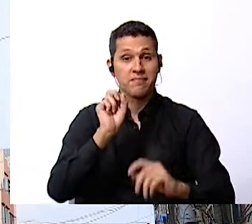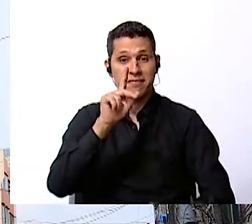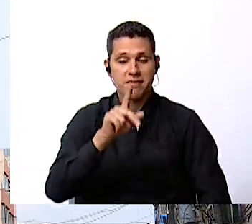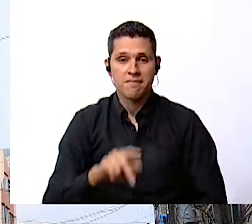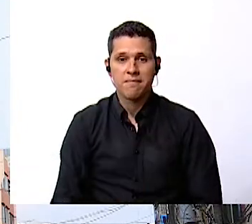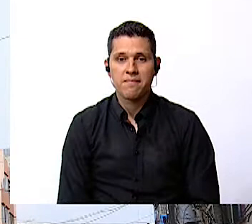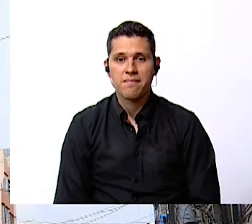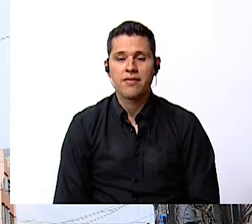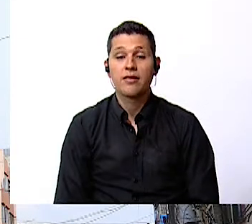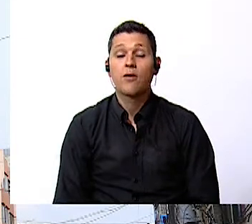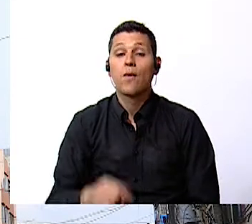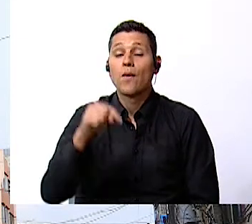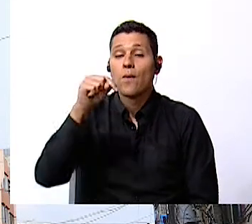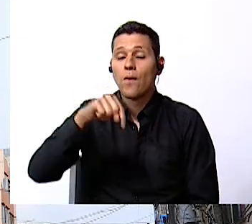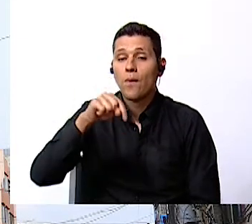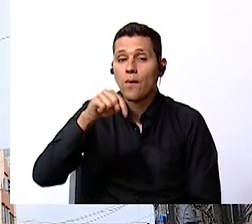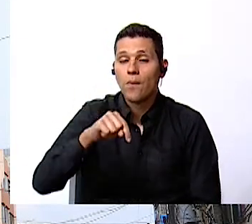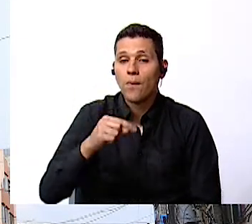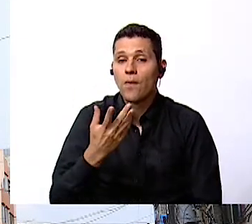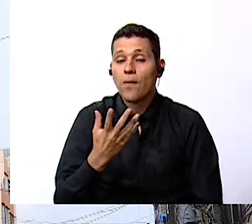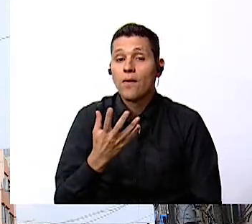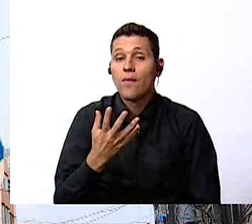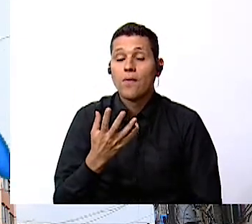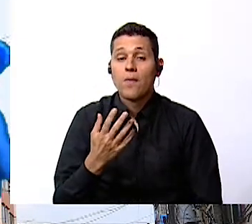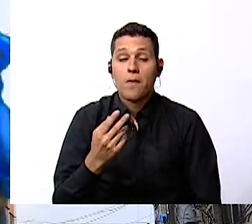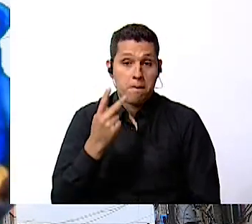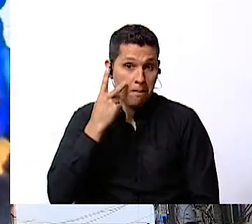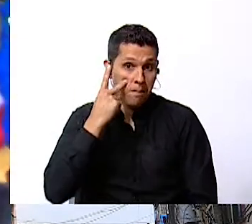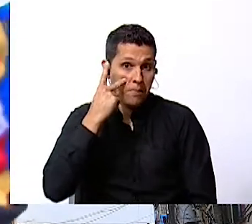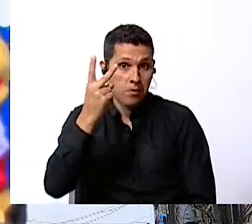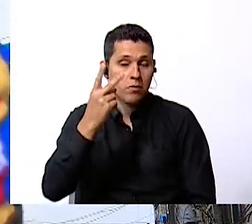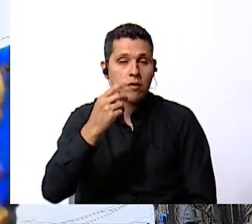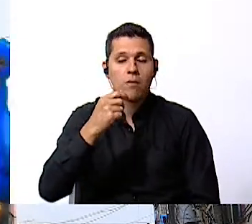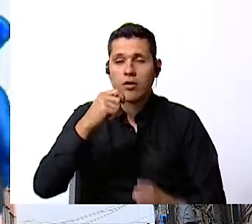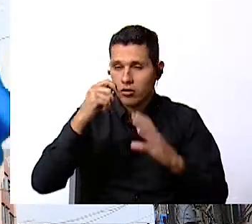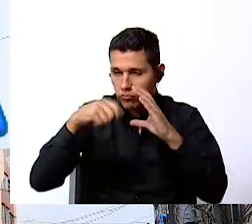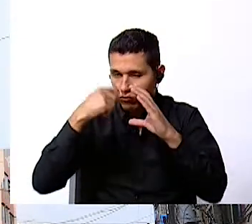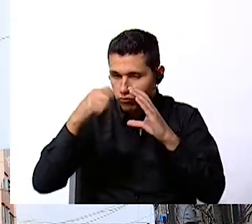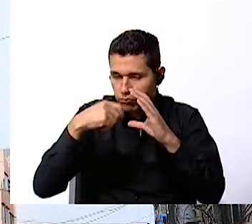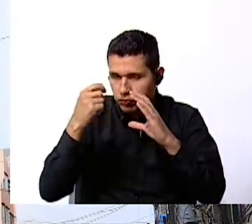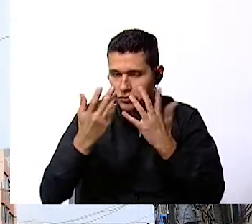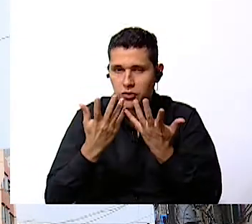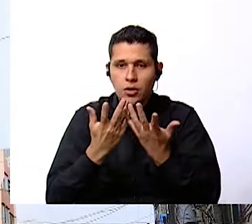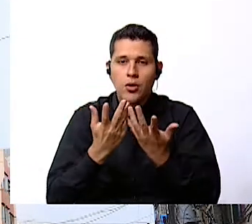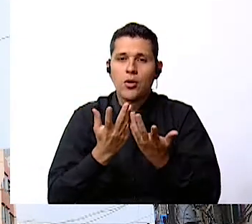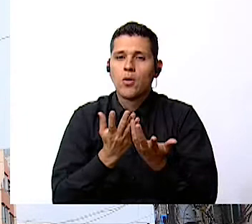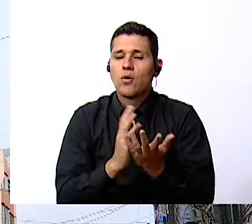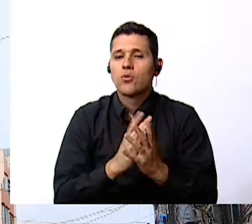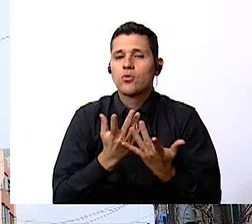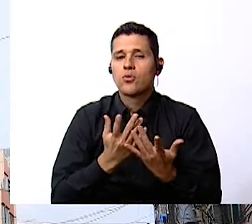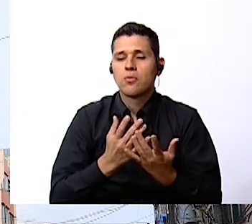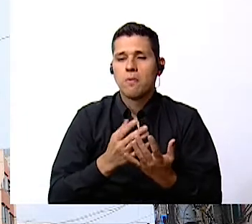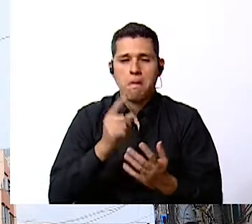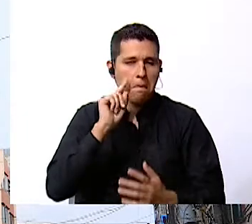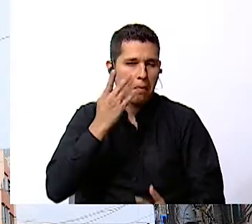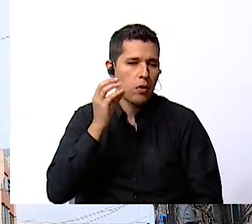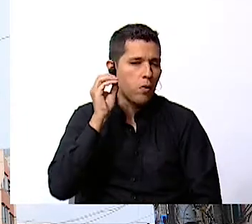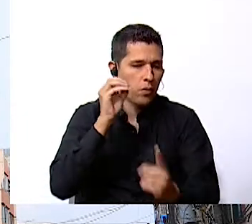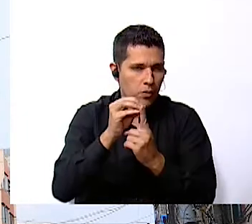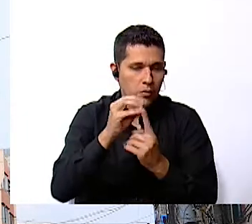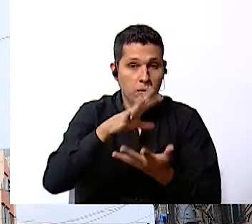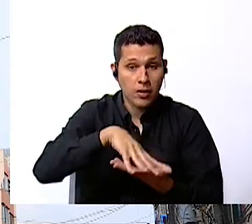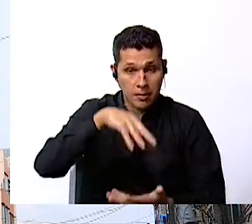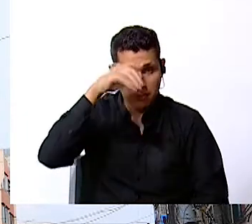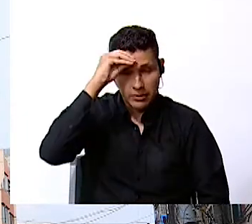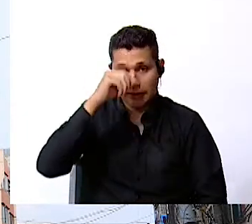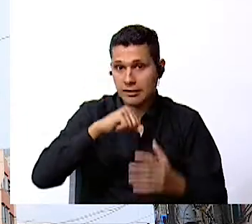Meanwhile, today we are going to watch some videos from YouTube in order to learn English. Those